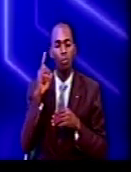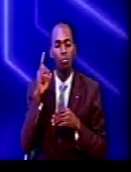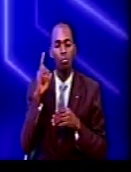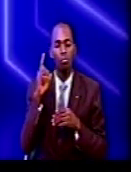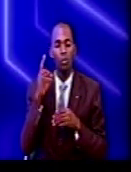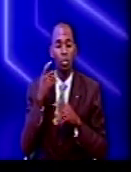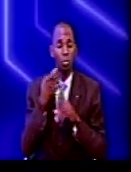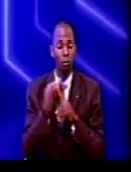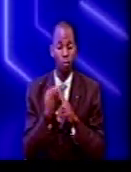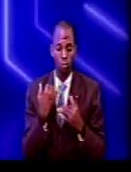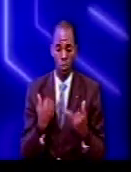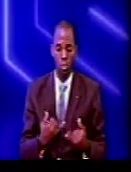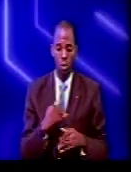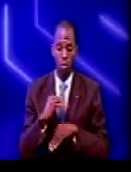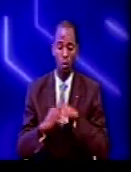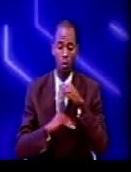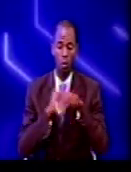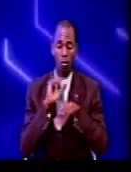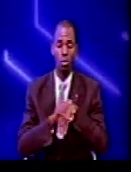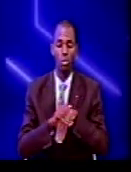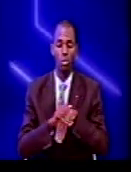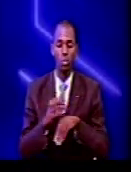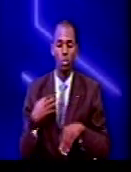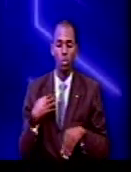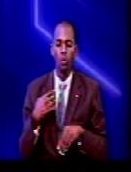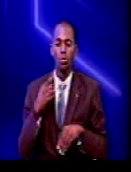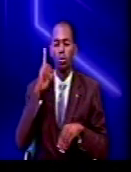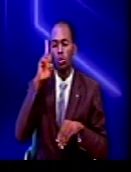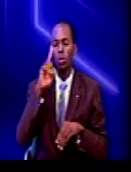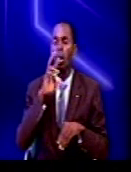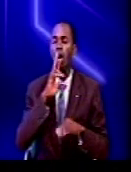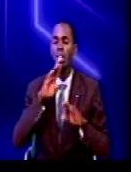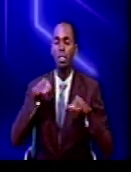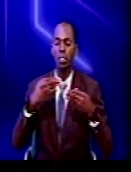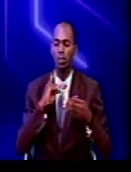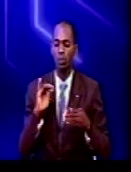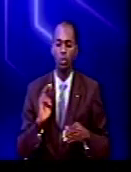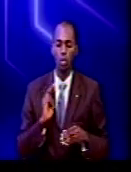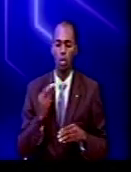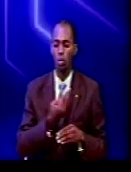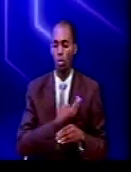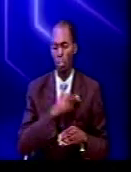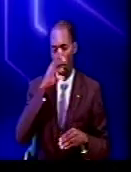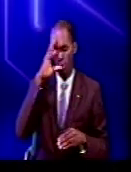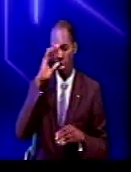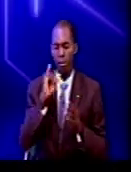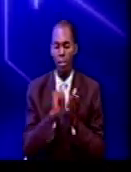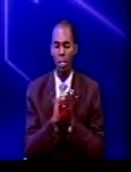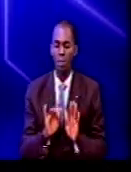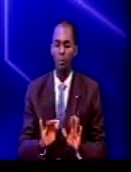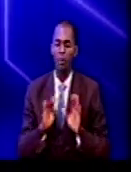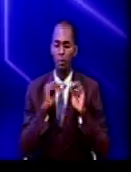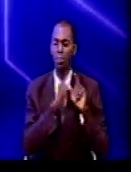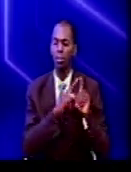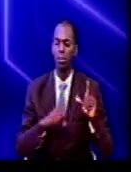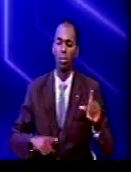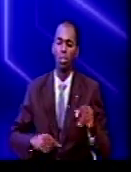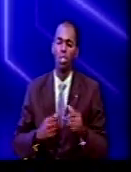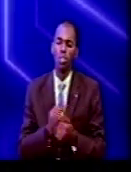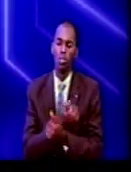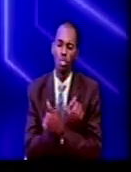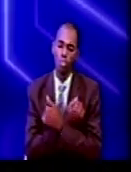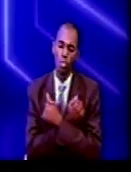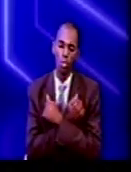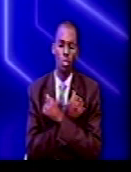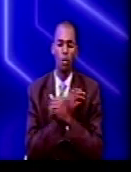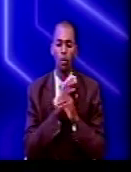every nation. Thank you for, from now on, you are giving us men